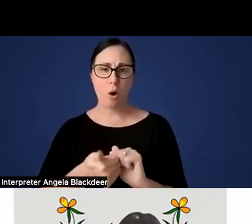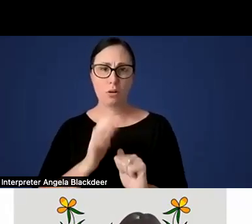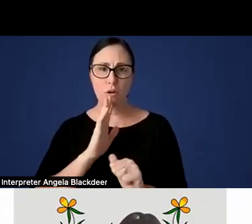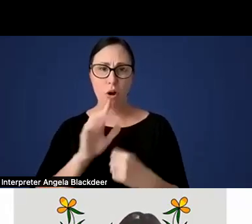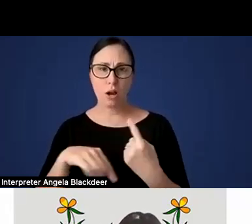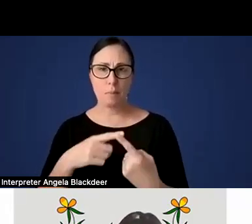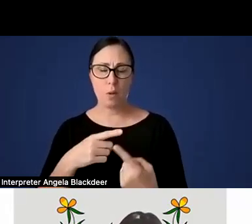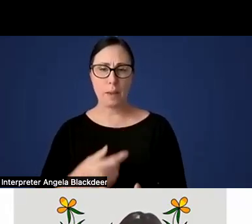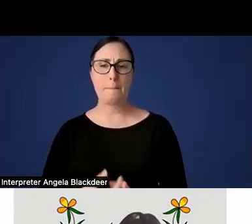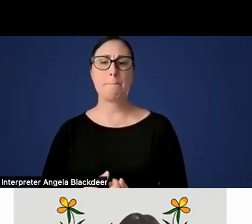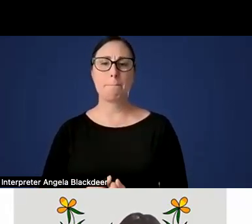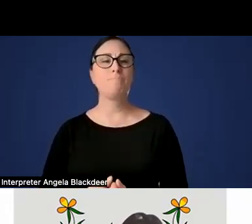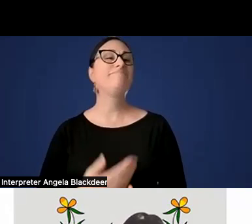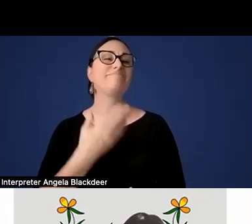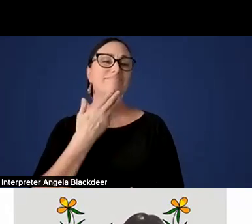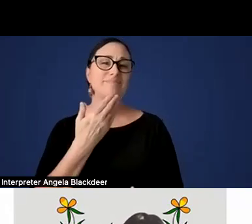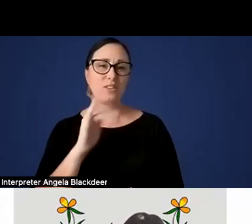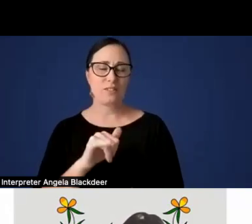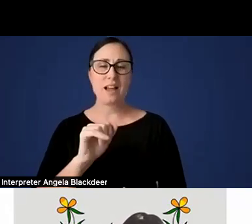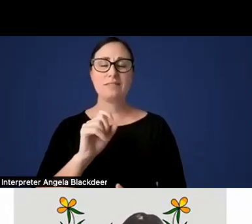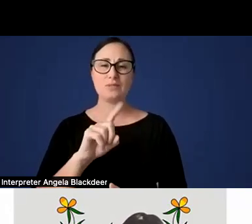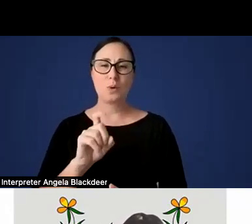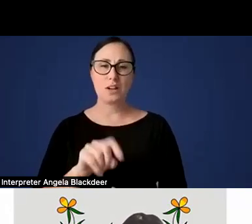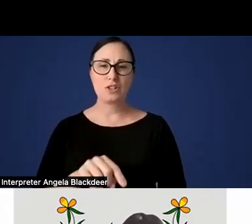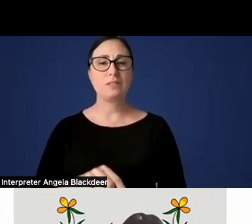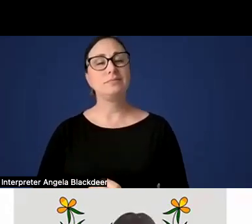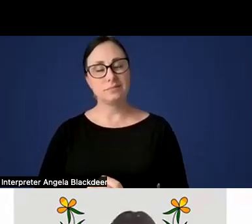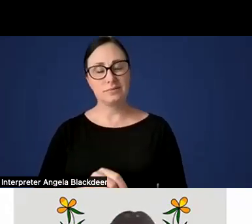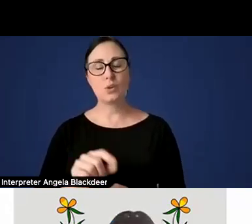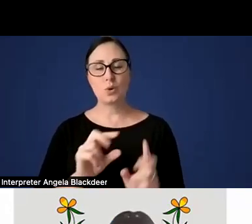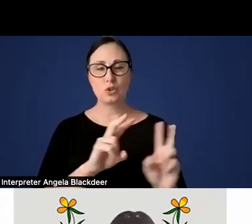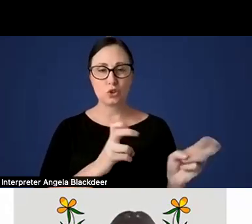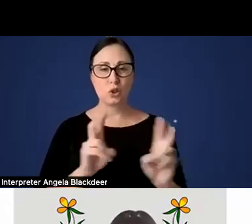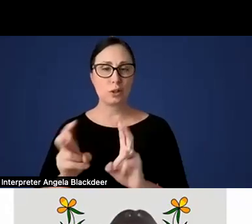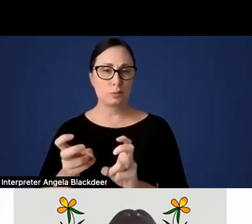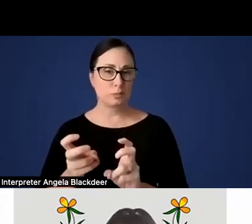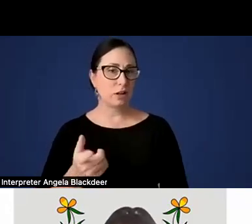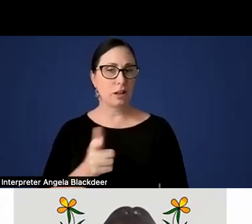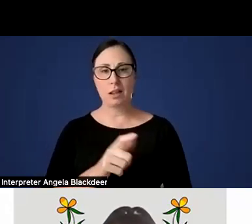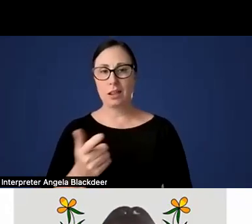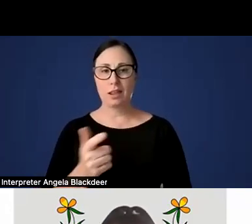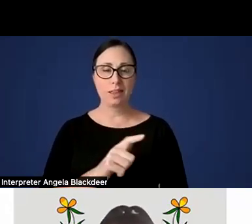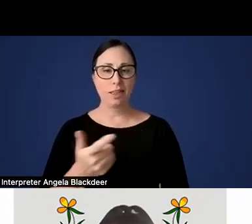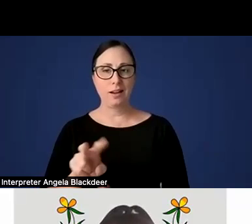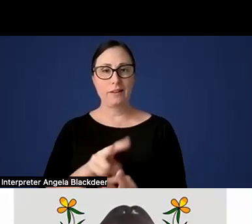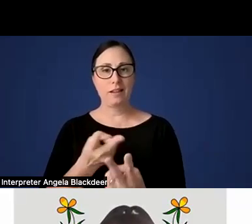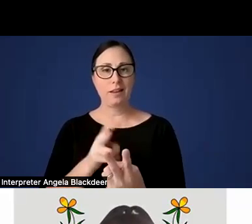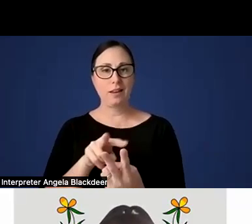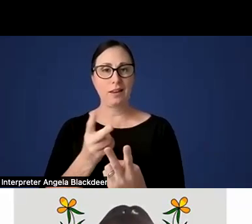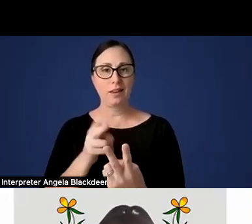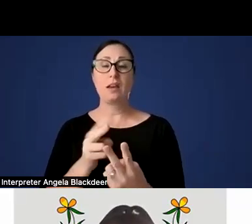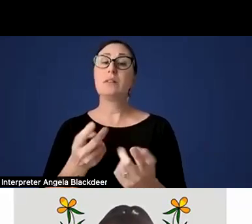Yeah, thanks for that question, Ingrid. I think that they are used interchangeably, and in some cases, I think there's some